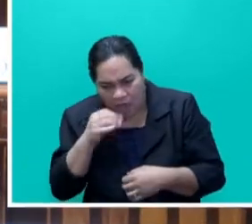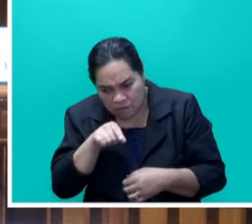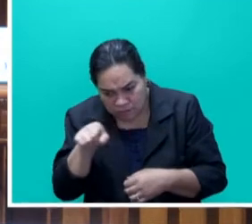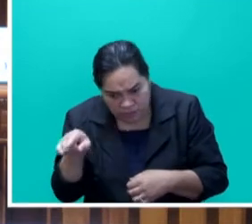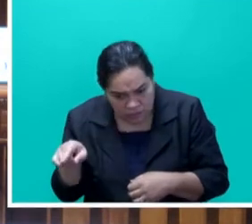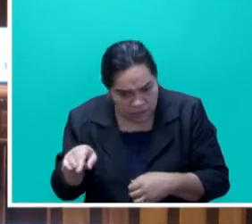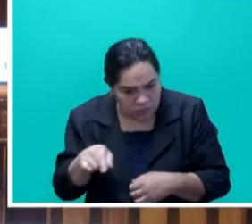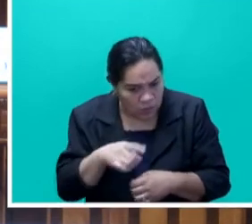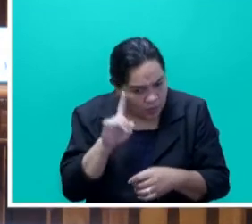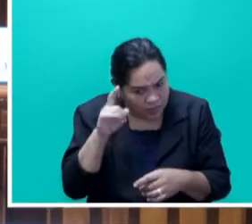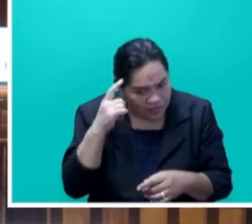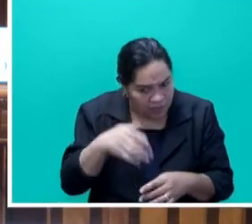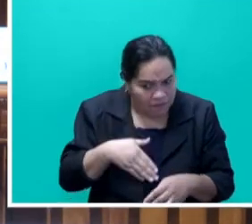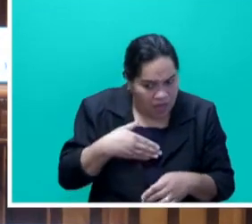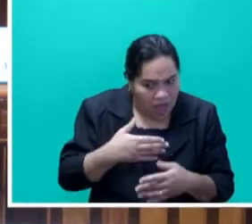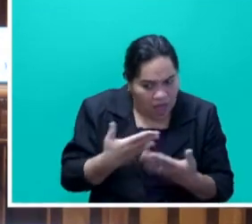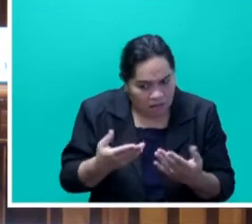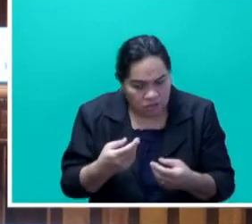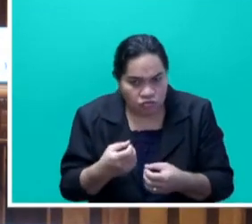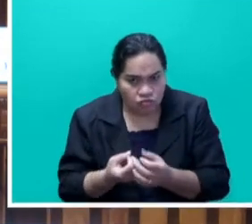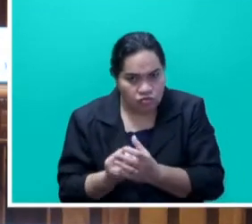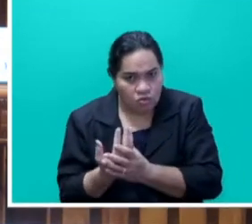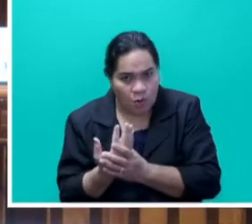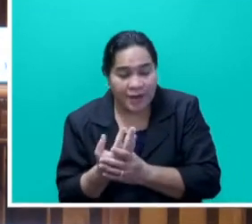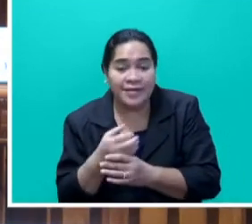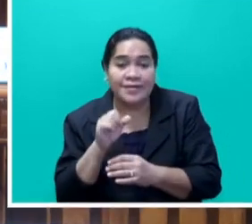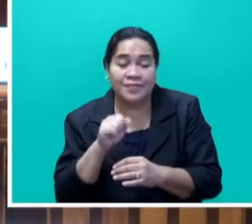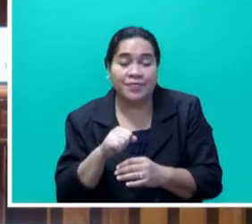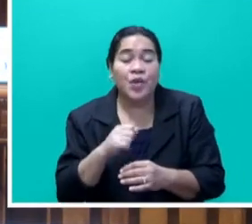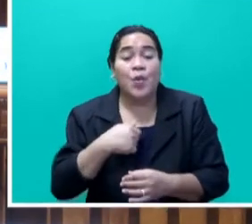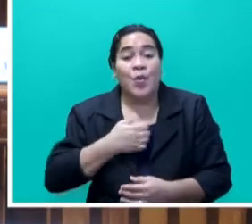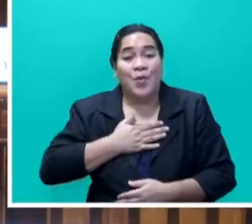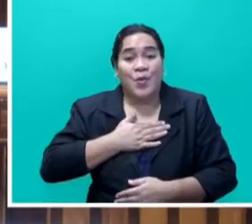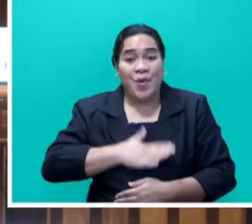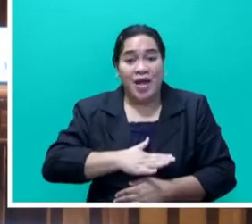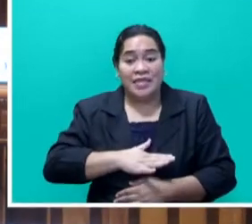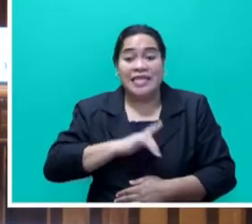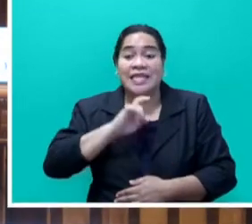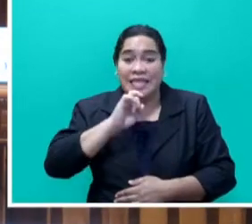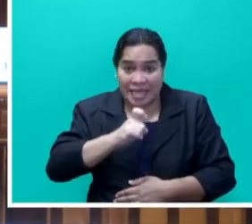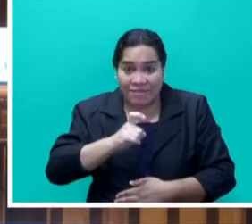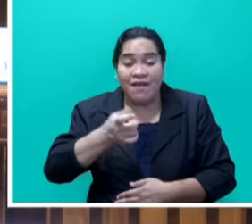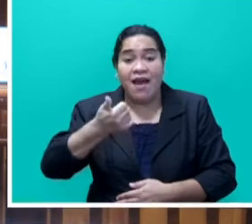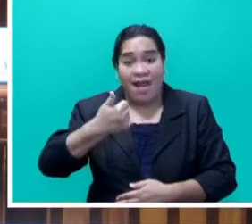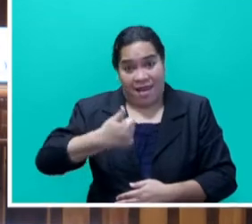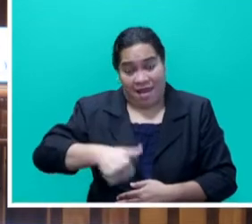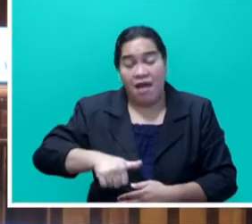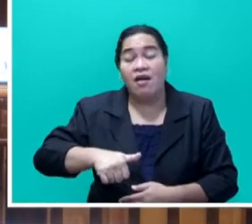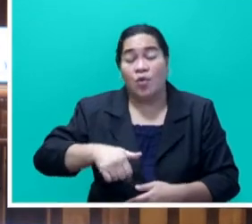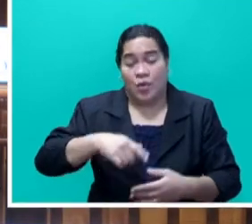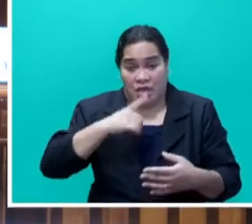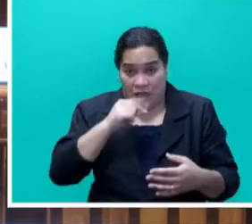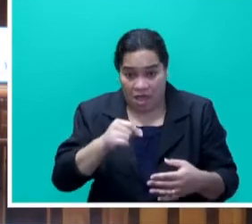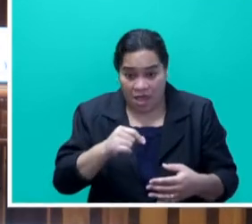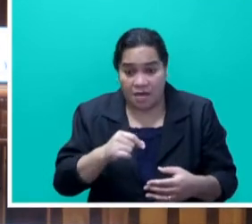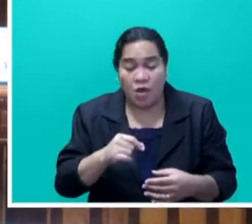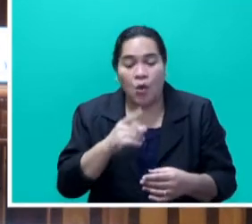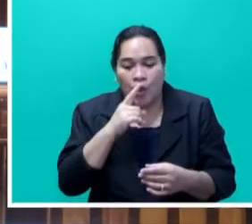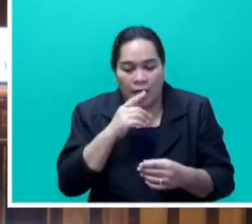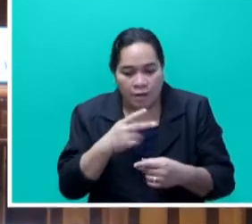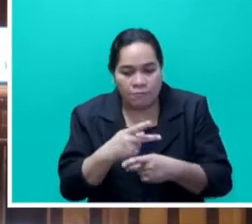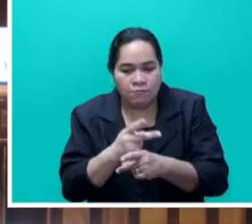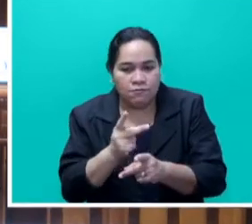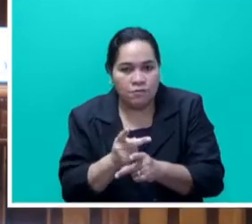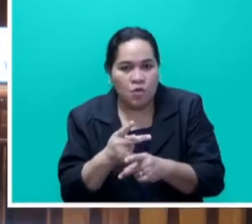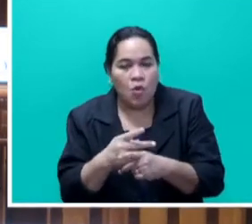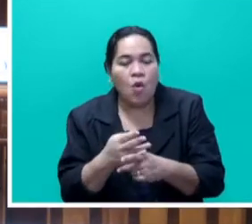respect of manufacturing. And one of the things that we do want, that if we do get into this space, we would like the manufacturing to actually take place